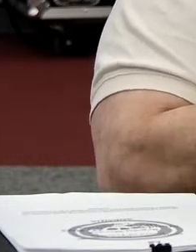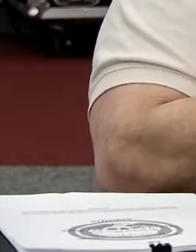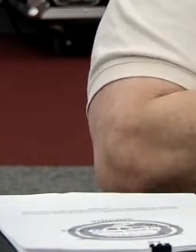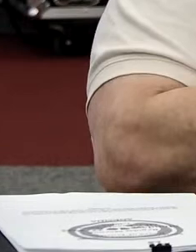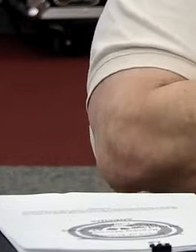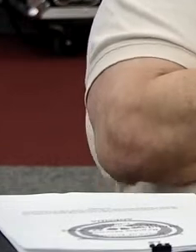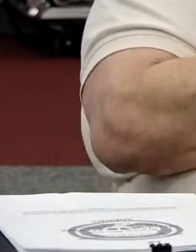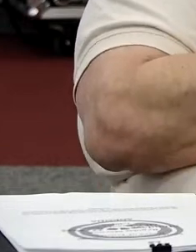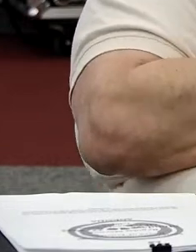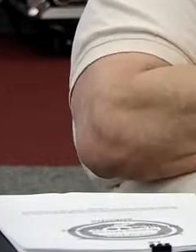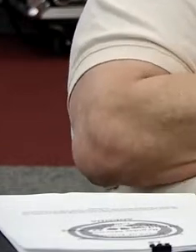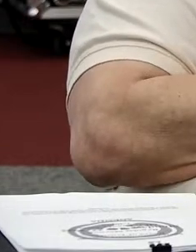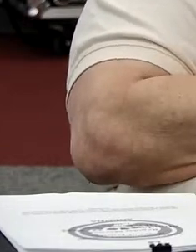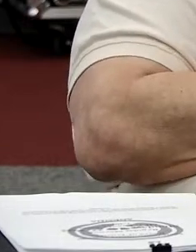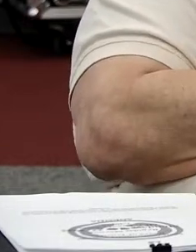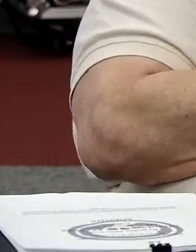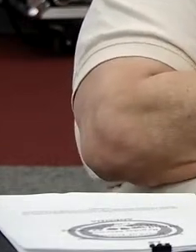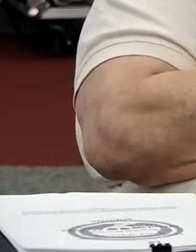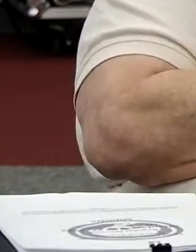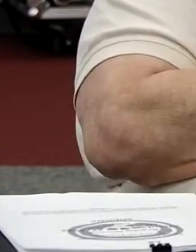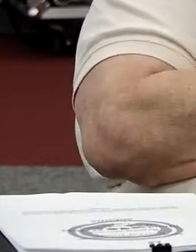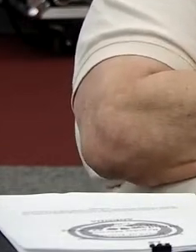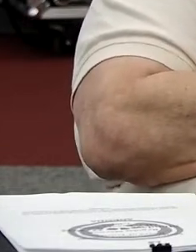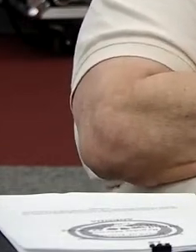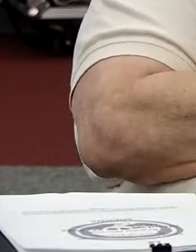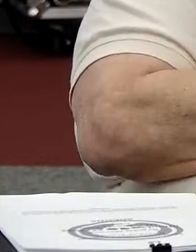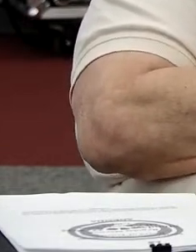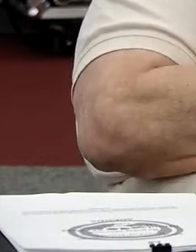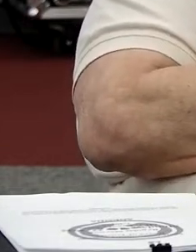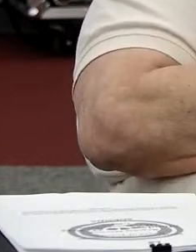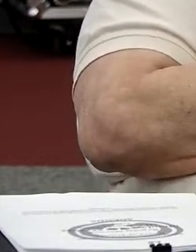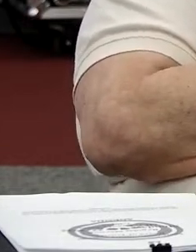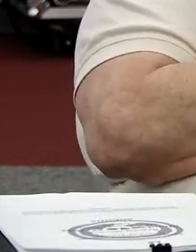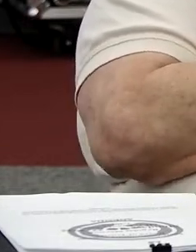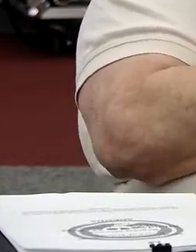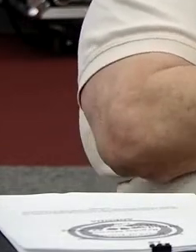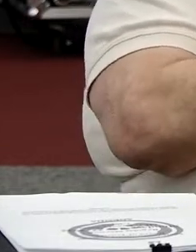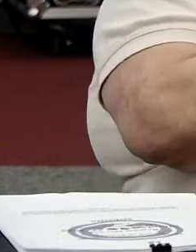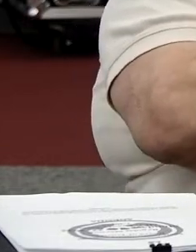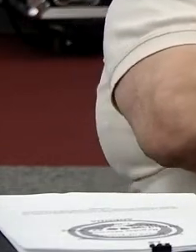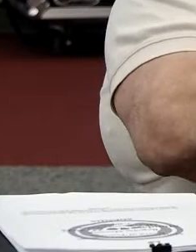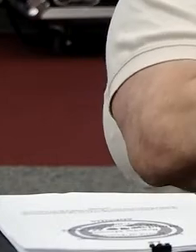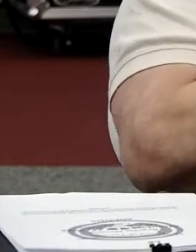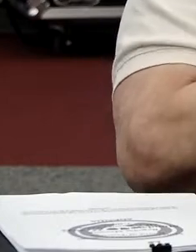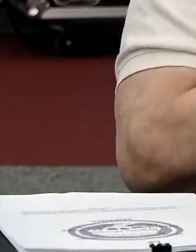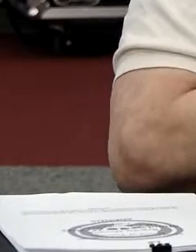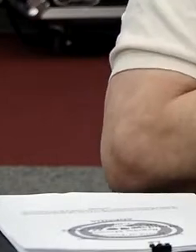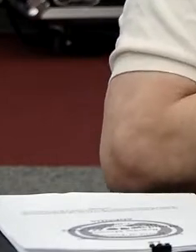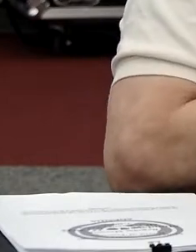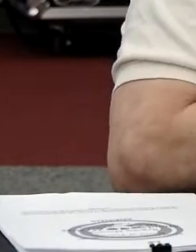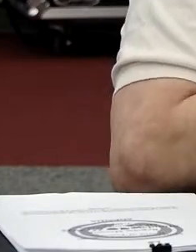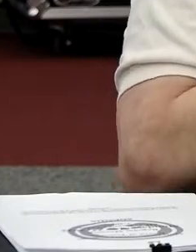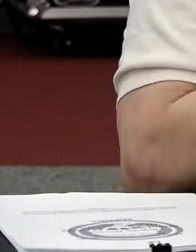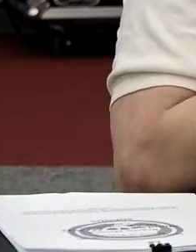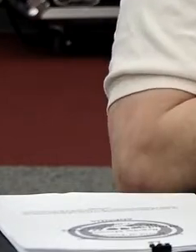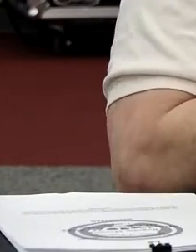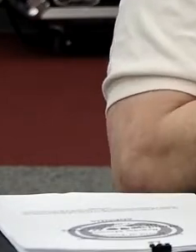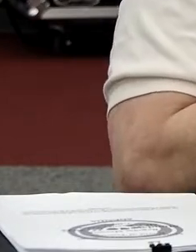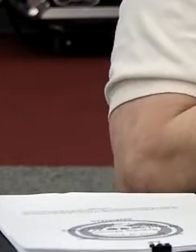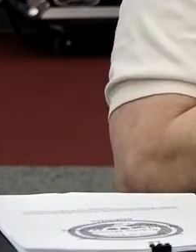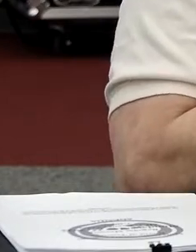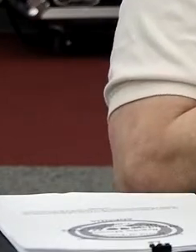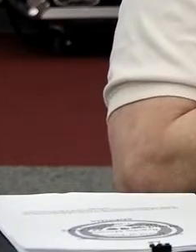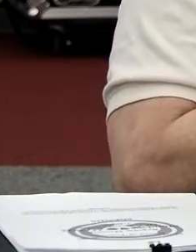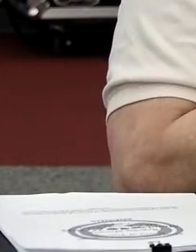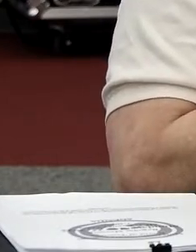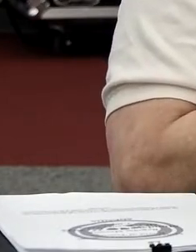authorized to do so. And when I read that, that seems to speak to the future once